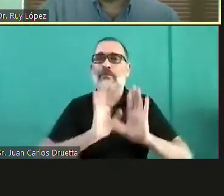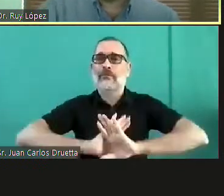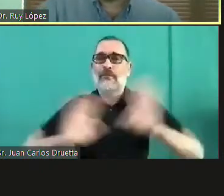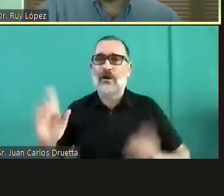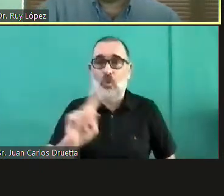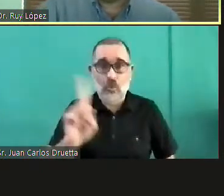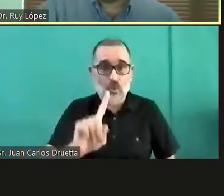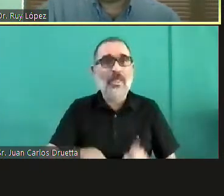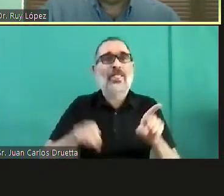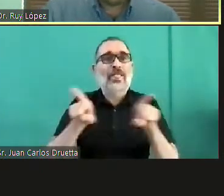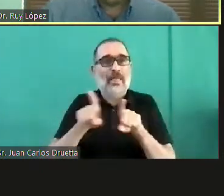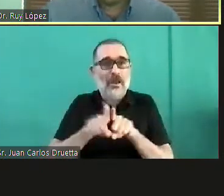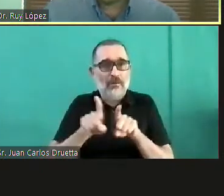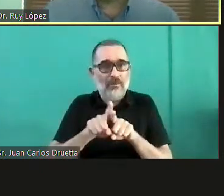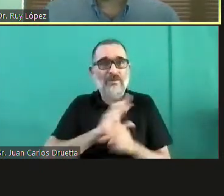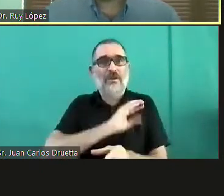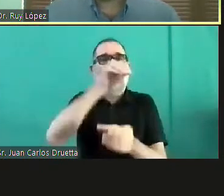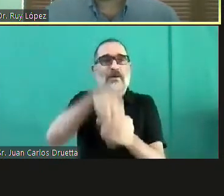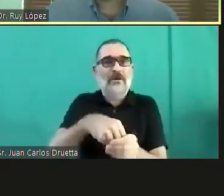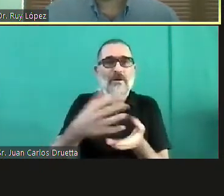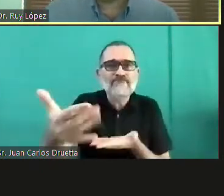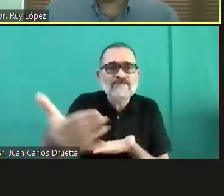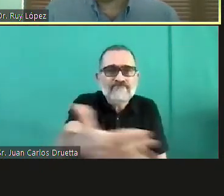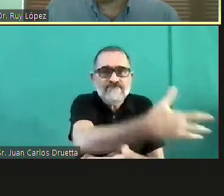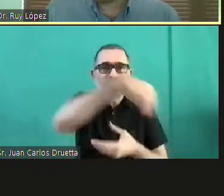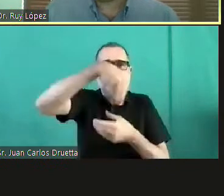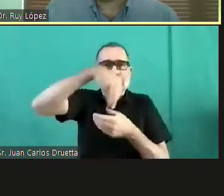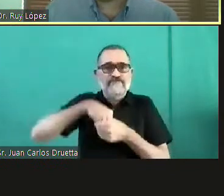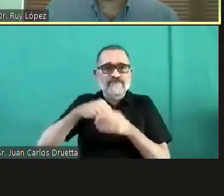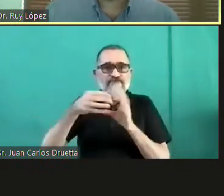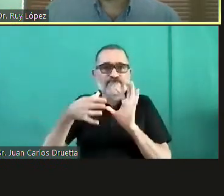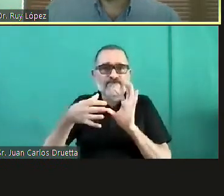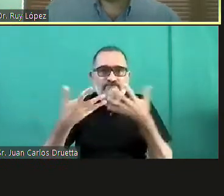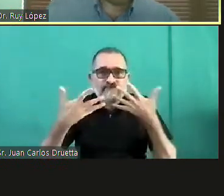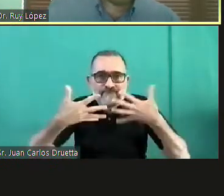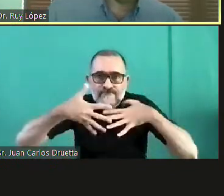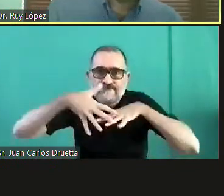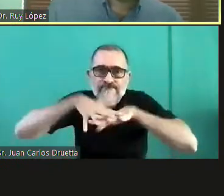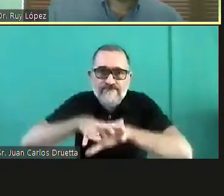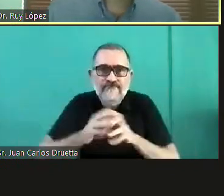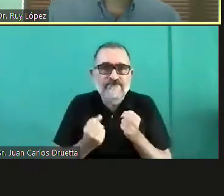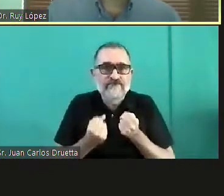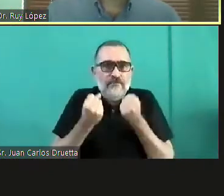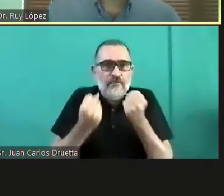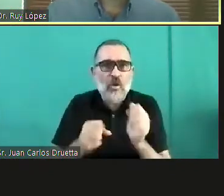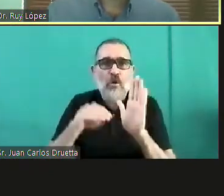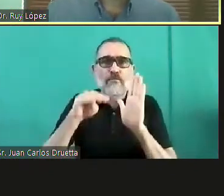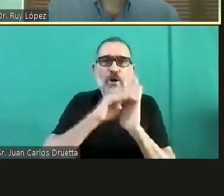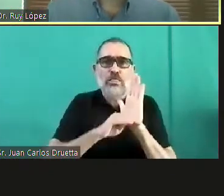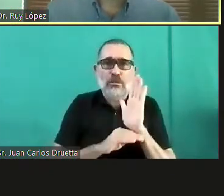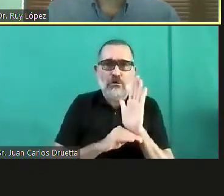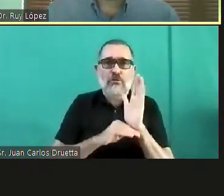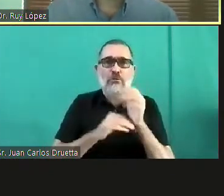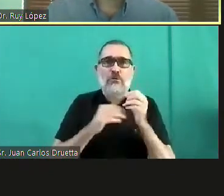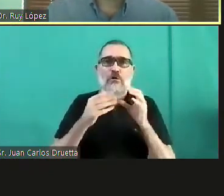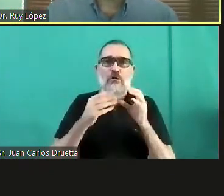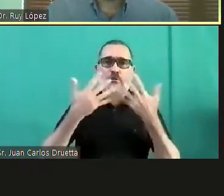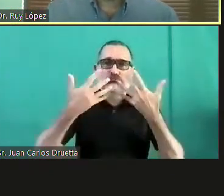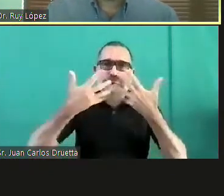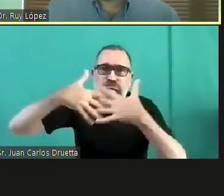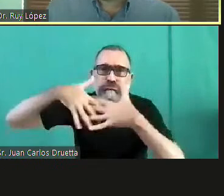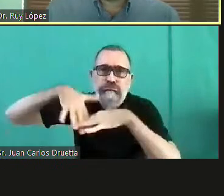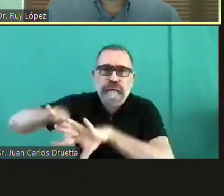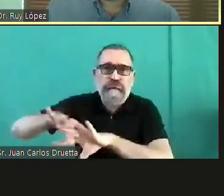charge for universal health care, regardless of one's employment situation. Another one has been the situation